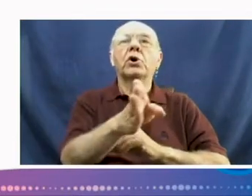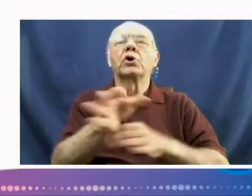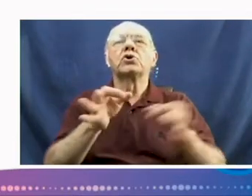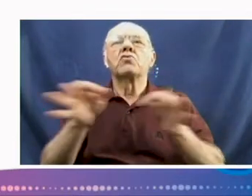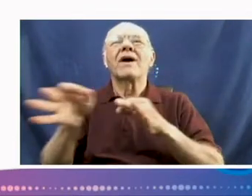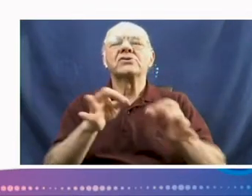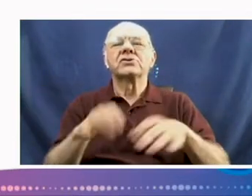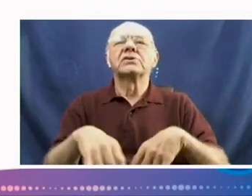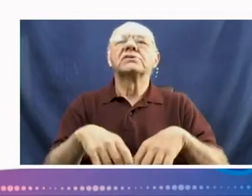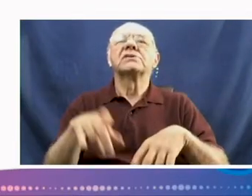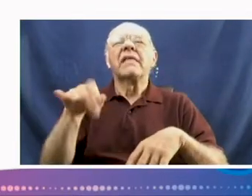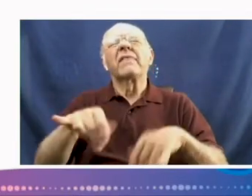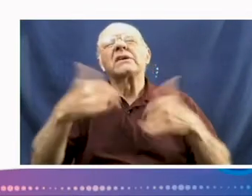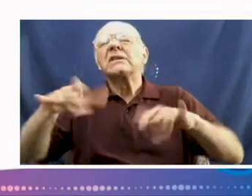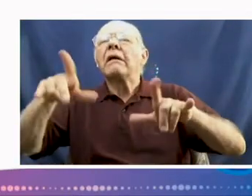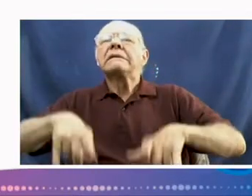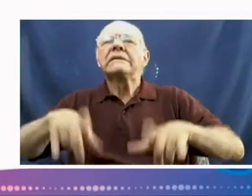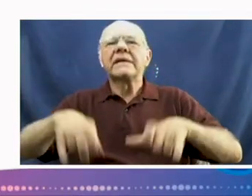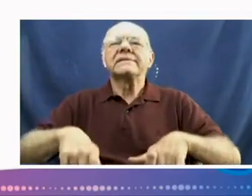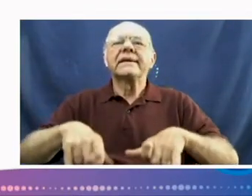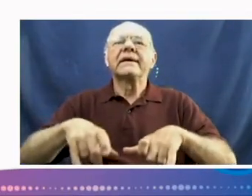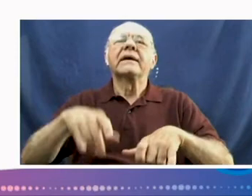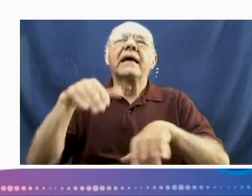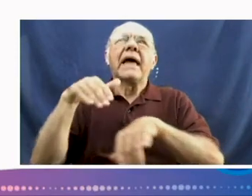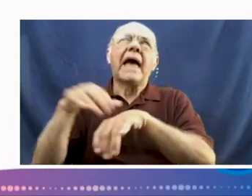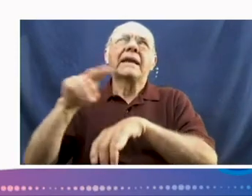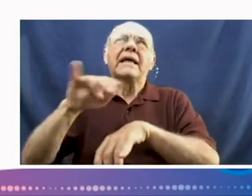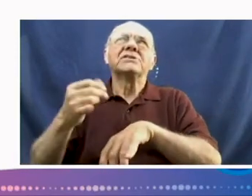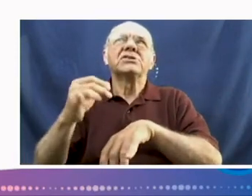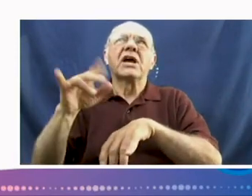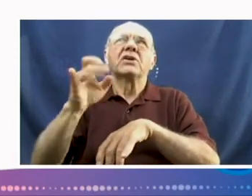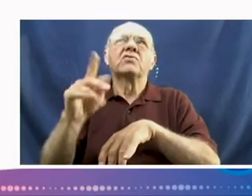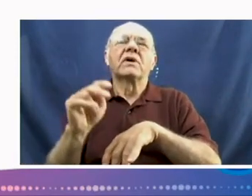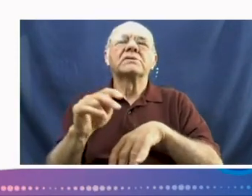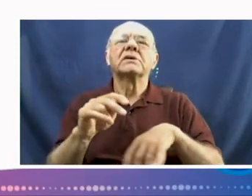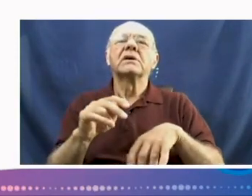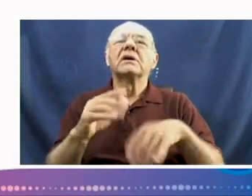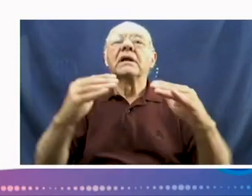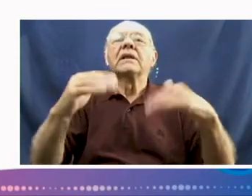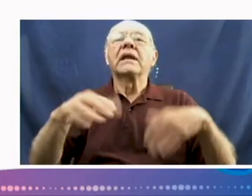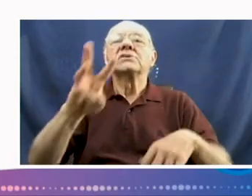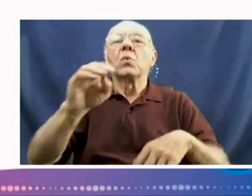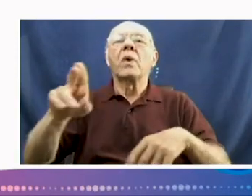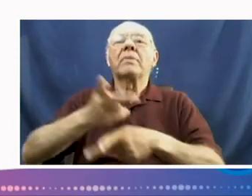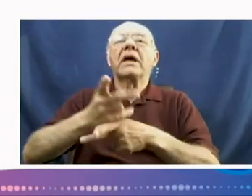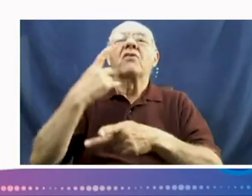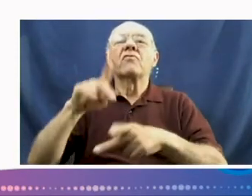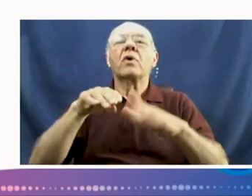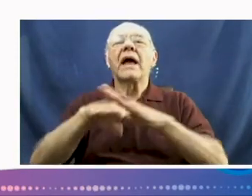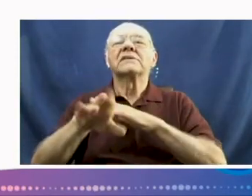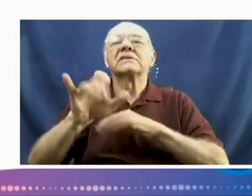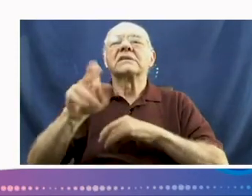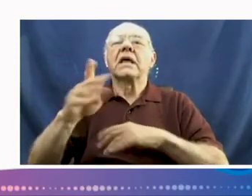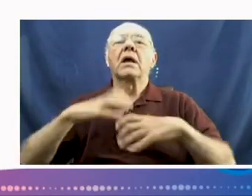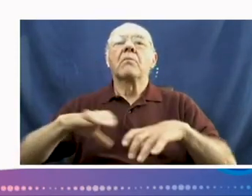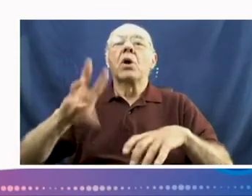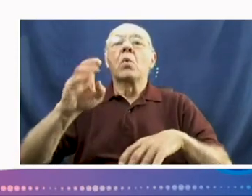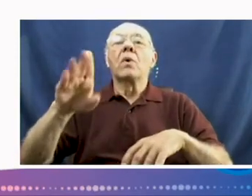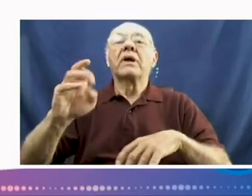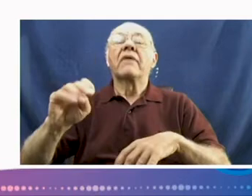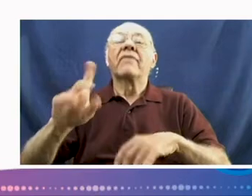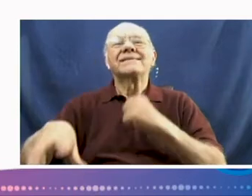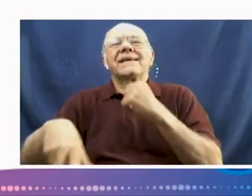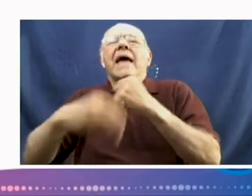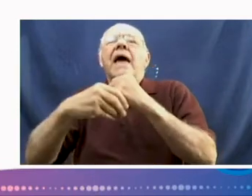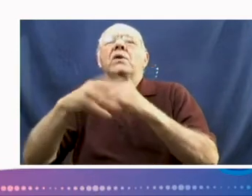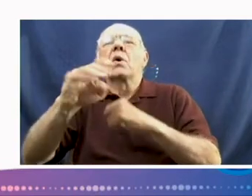ongoing at an NG Trans facility. Next is WebCare for accessing customers. WebCare is an add-on module for